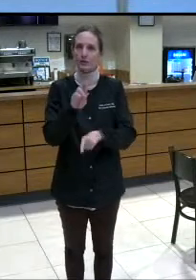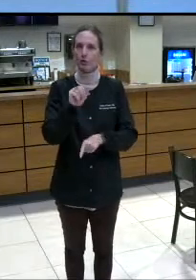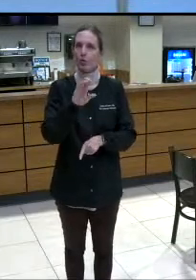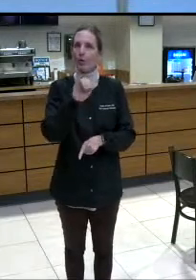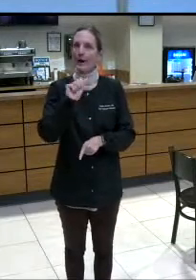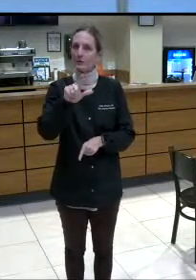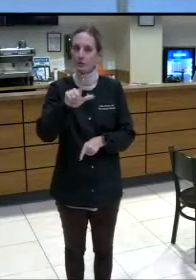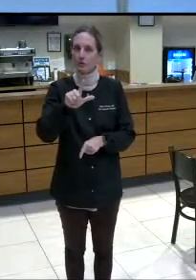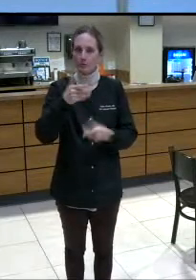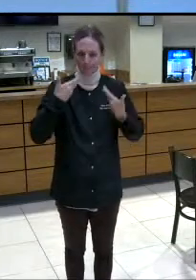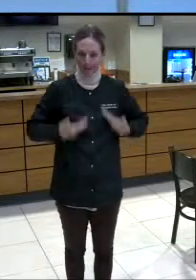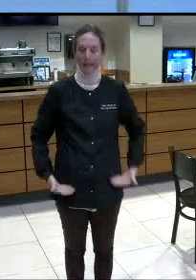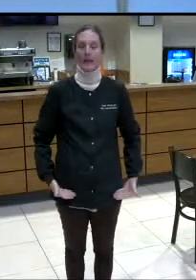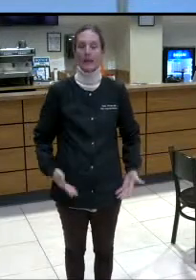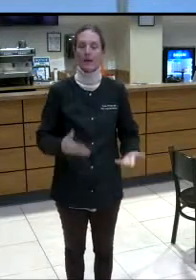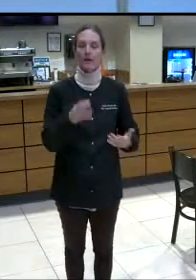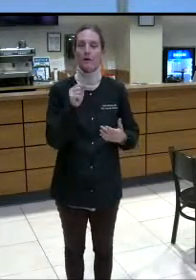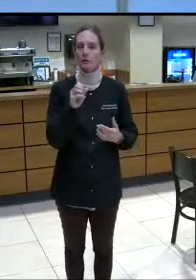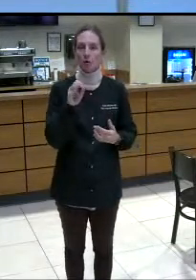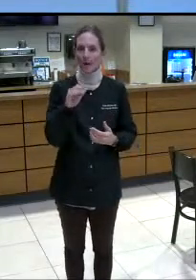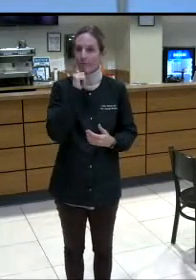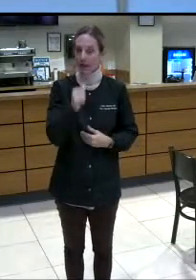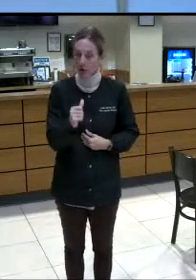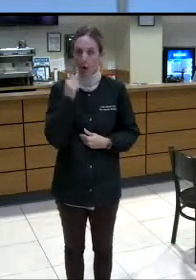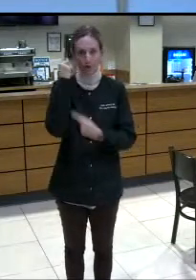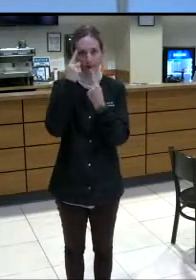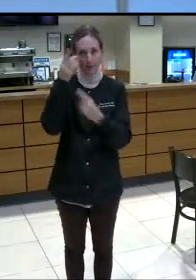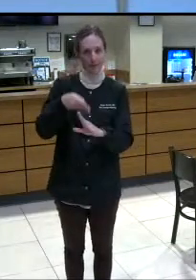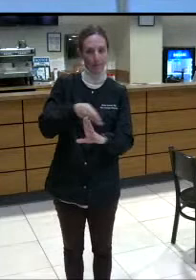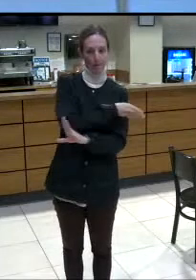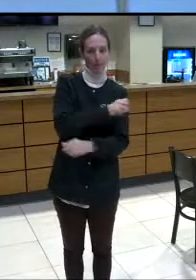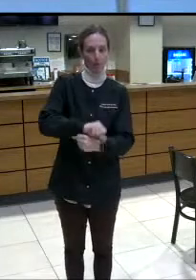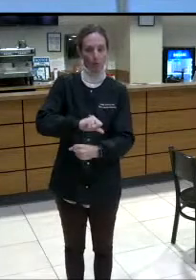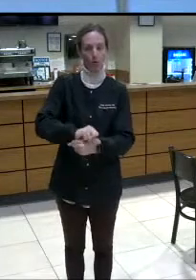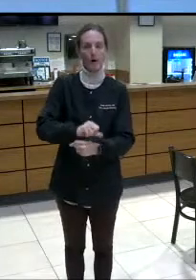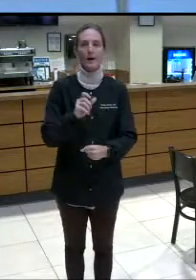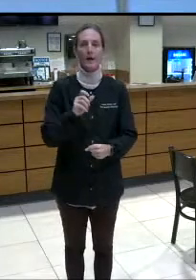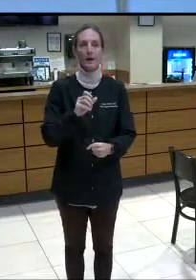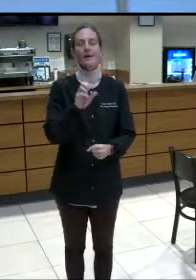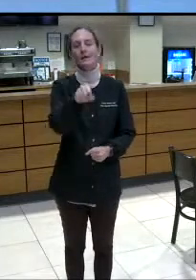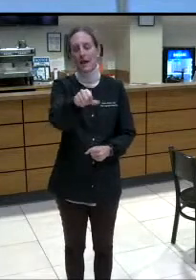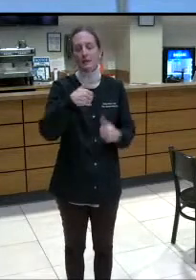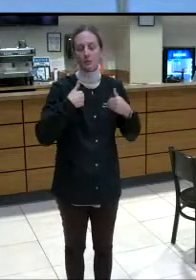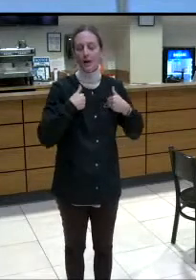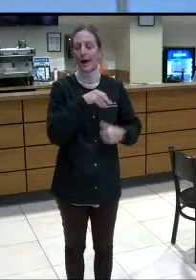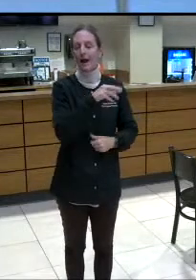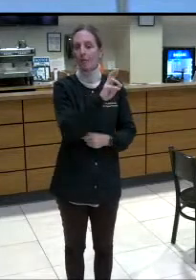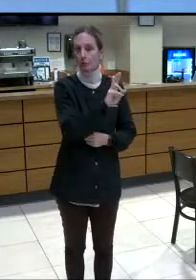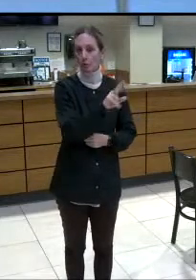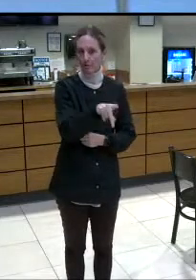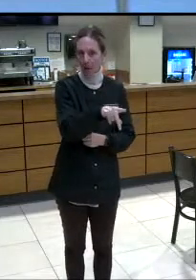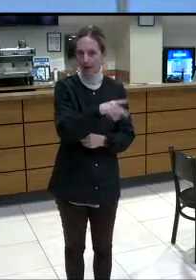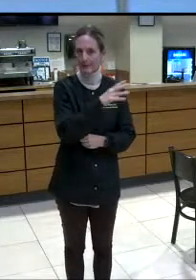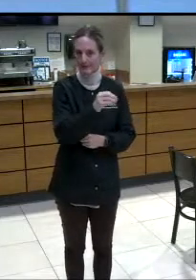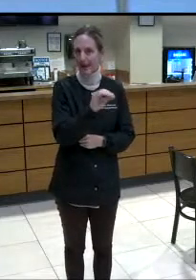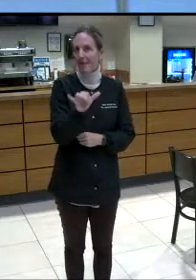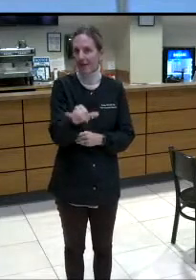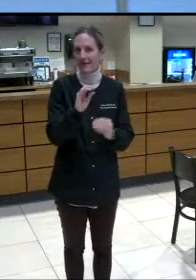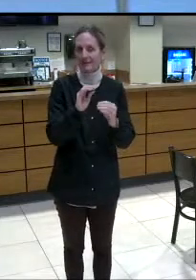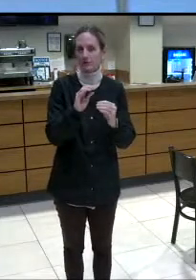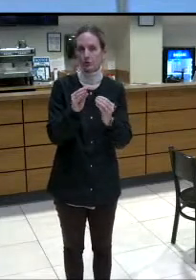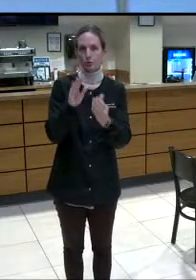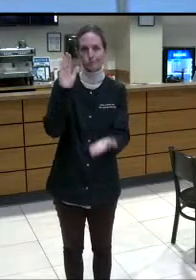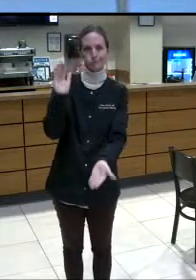I guess my fear is that although we have restorative practices and it's to repair harm, kids can